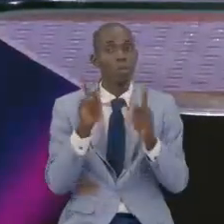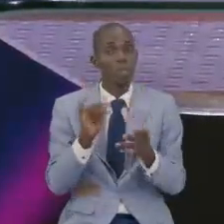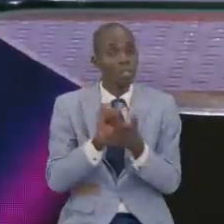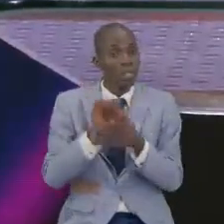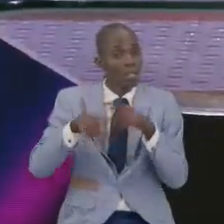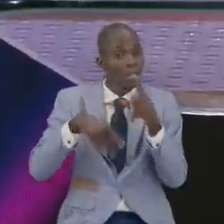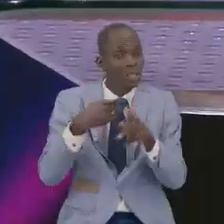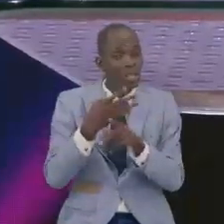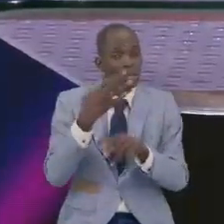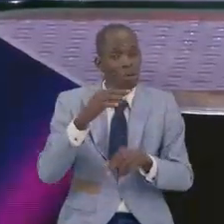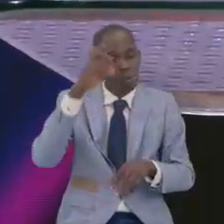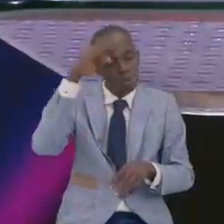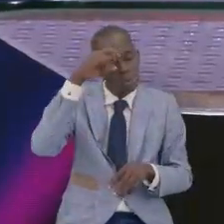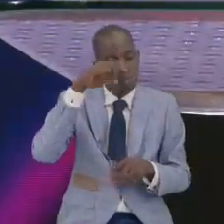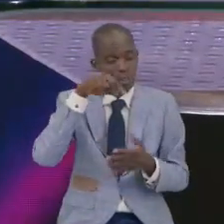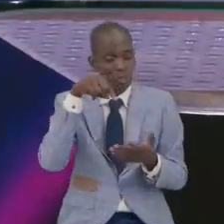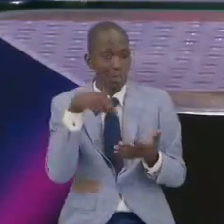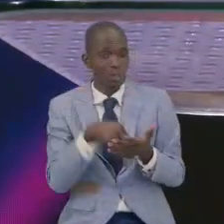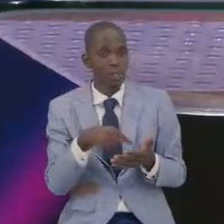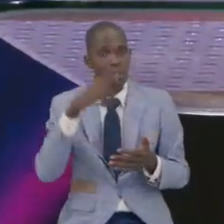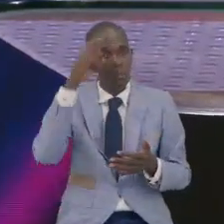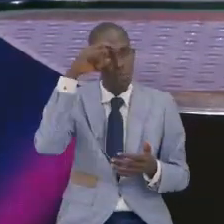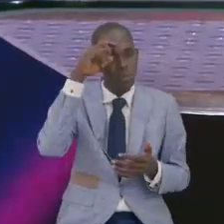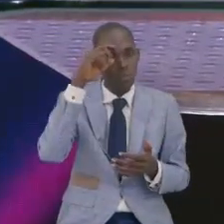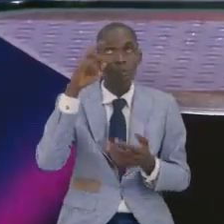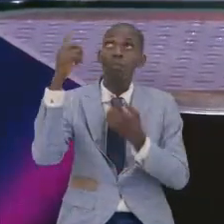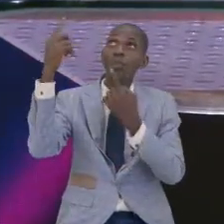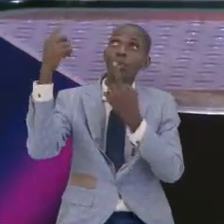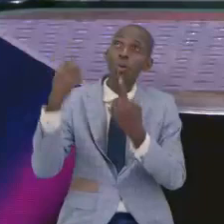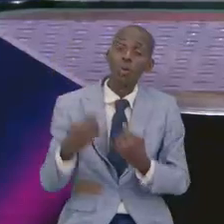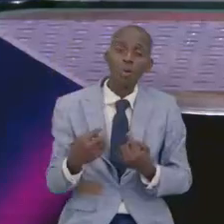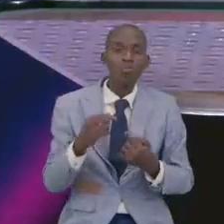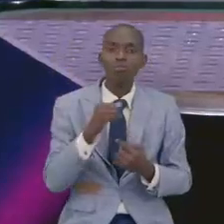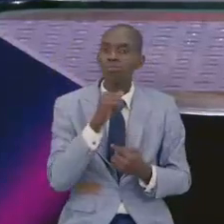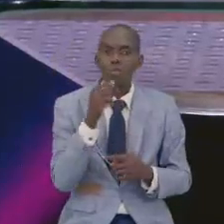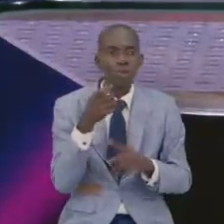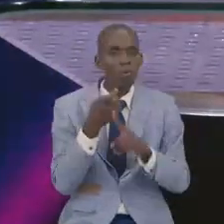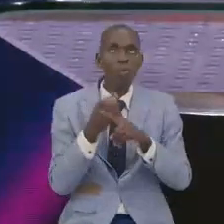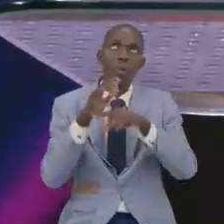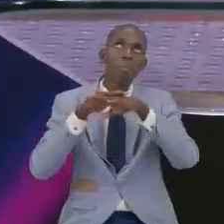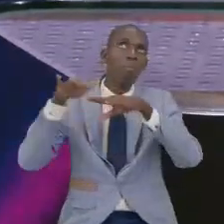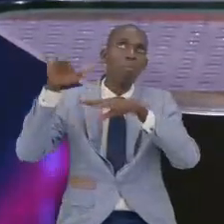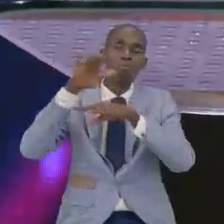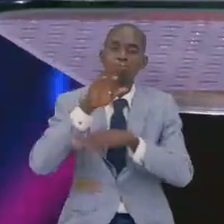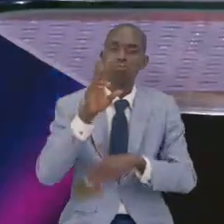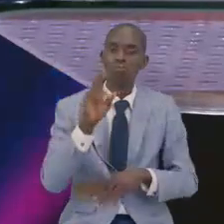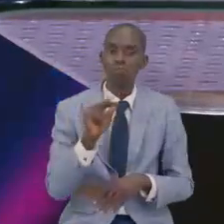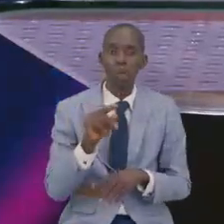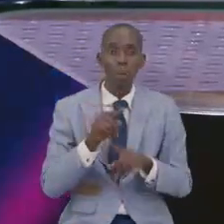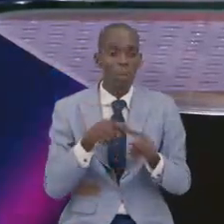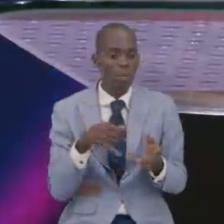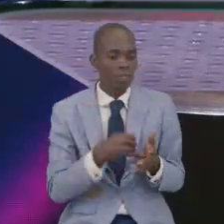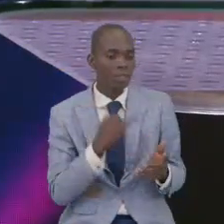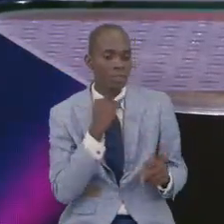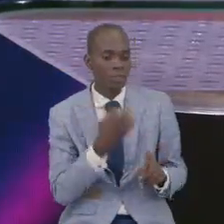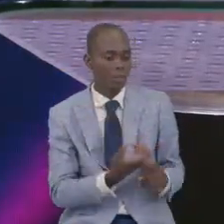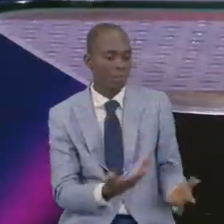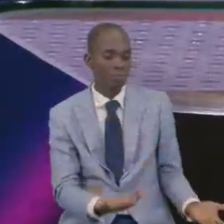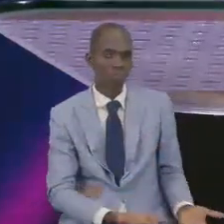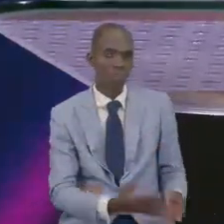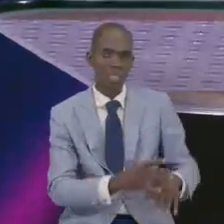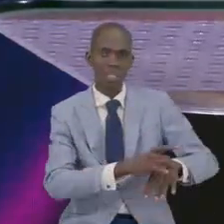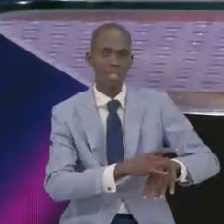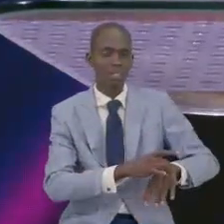wisdom, this wisdom descended not from above, but is earthly, it's